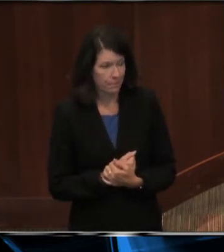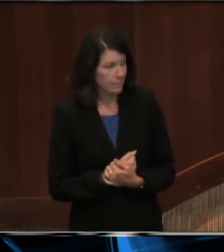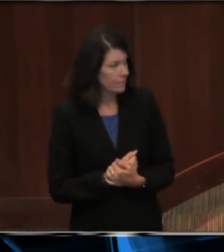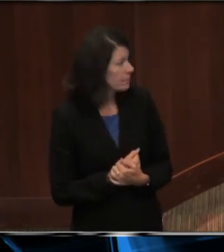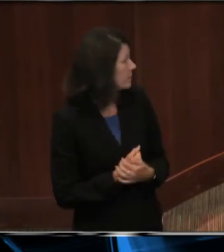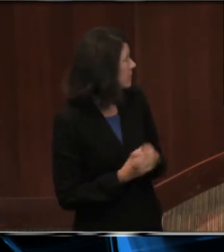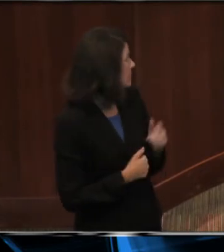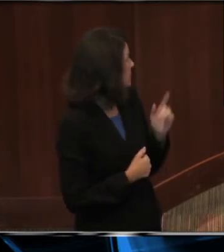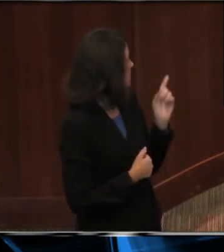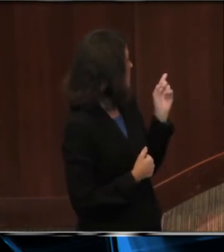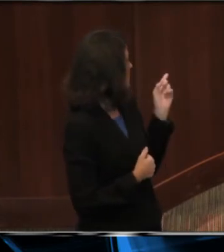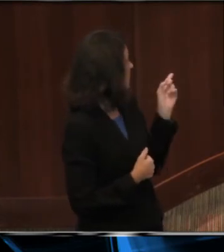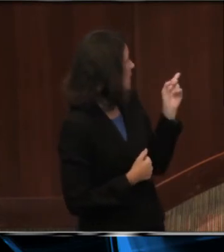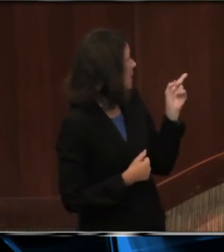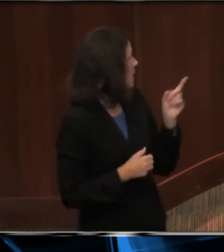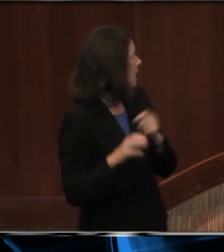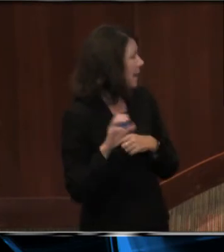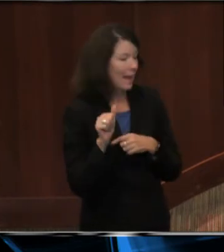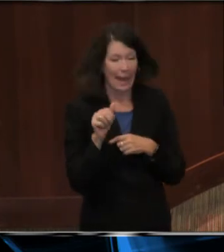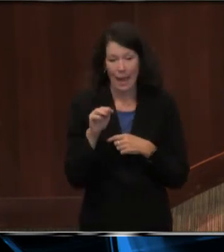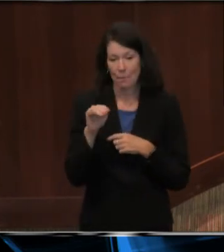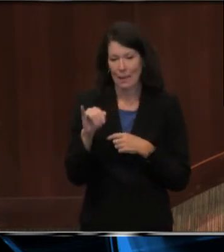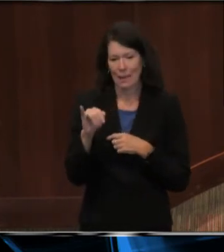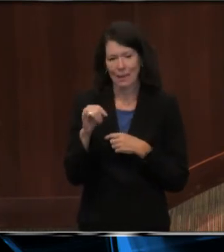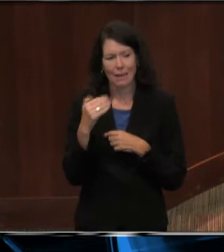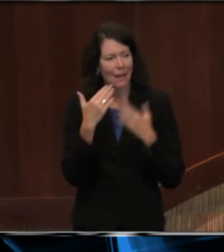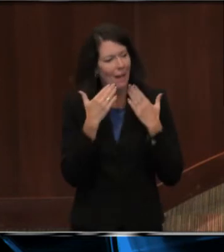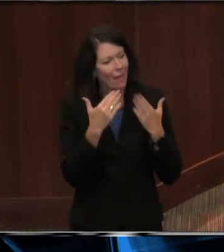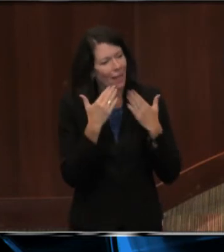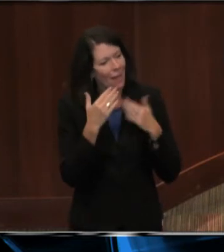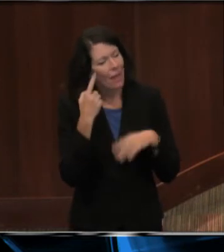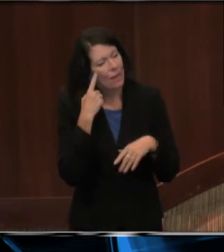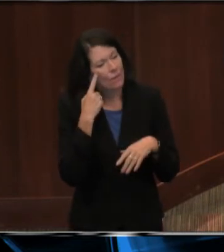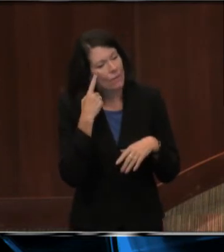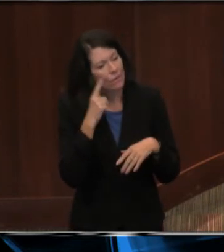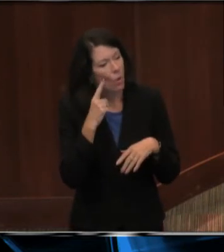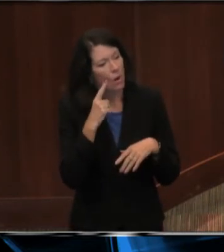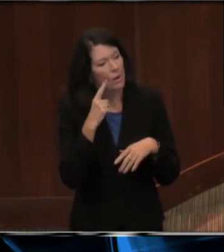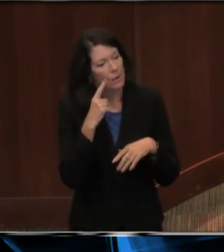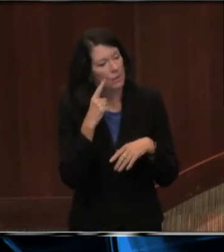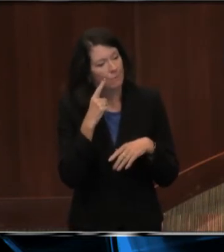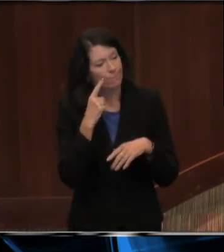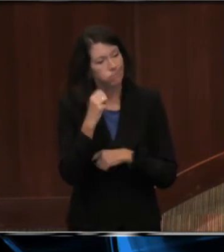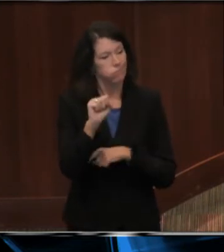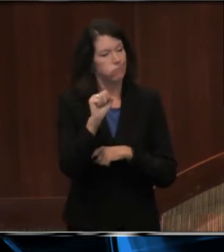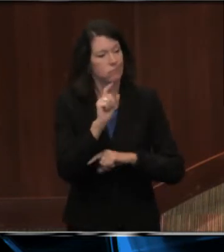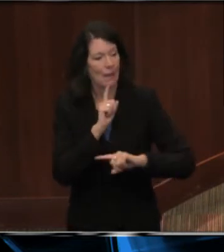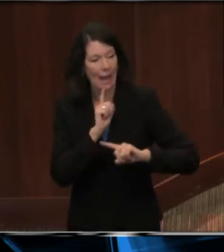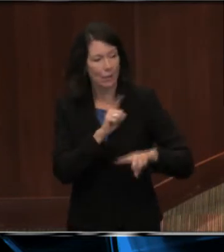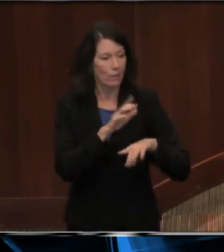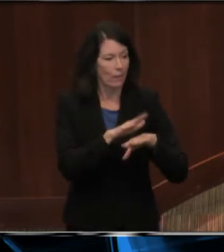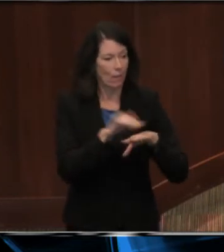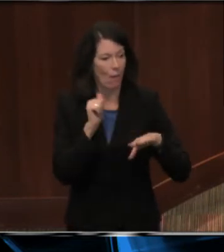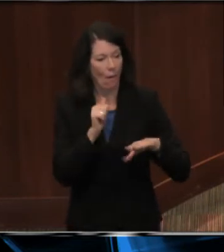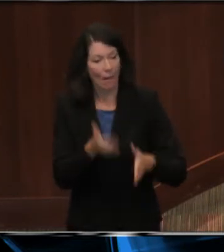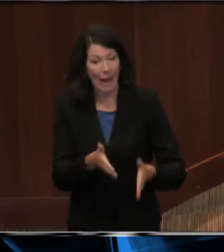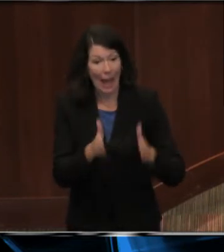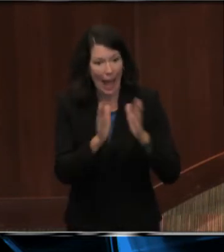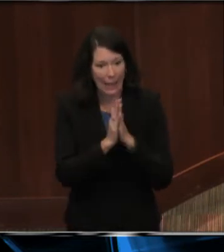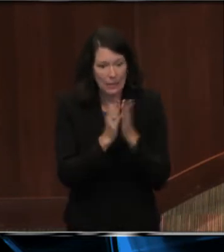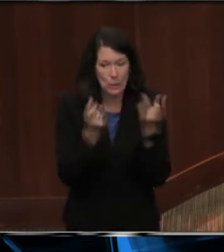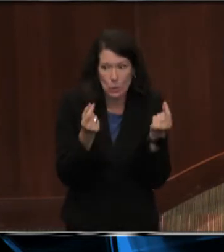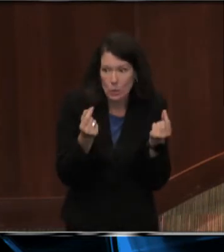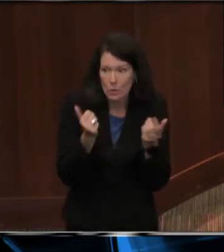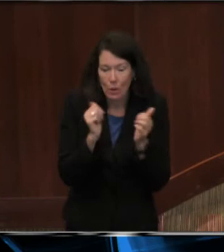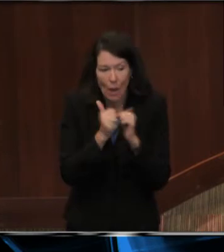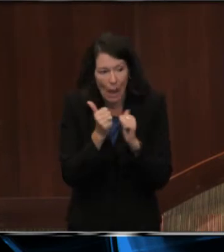Thank you. I also just wanted to say, thank you for stepping up, answering the call, and asking what you